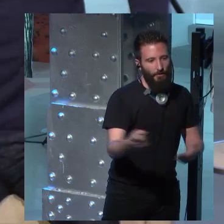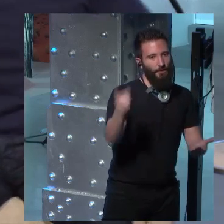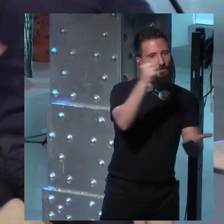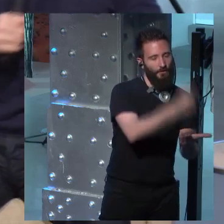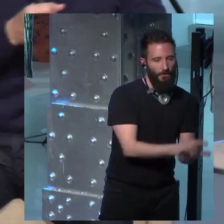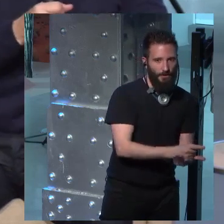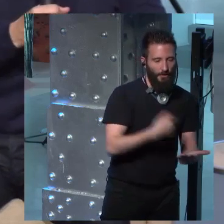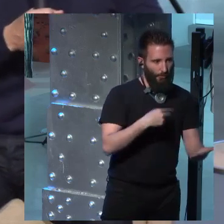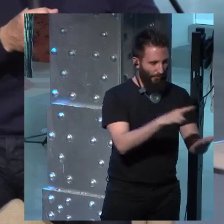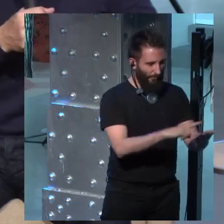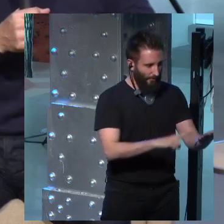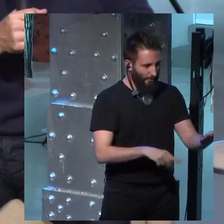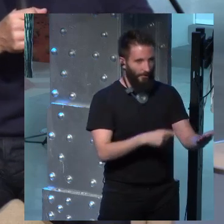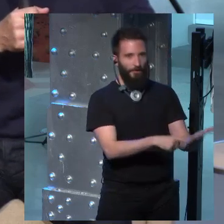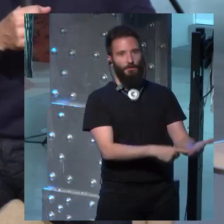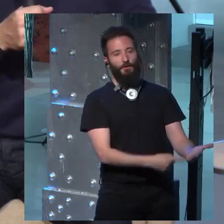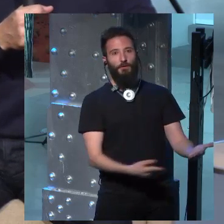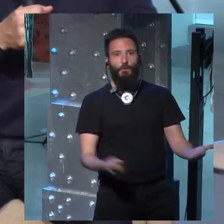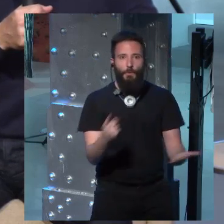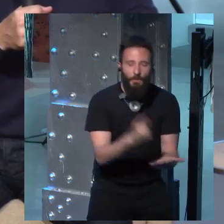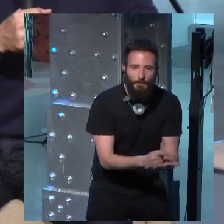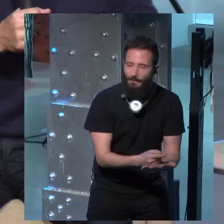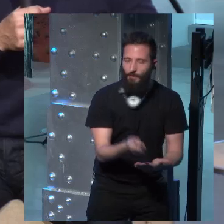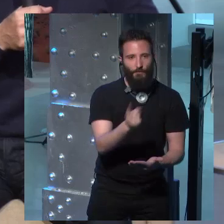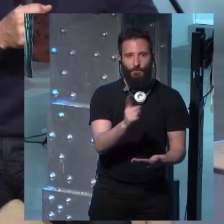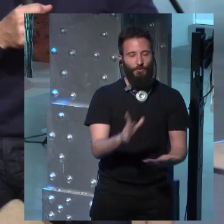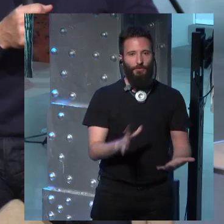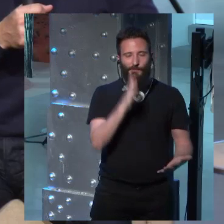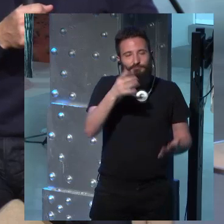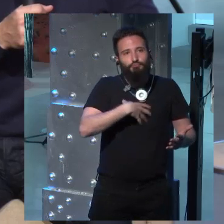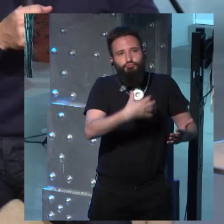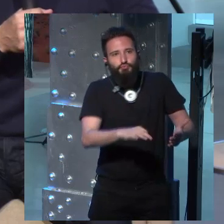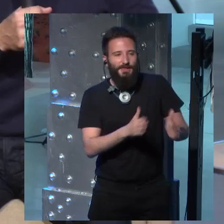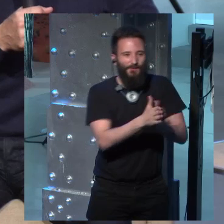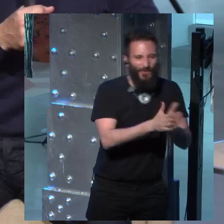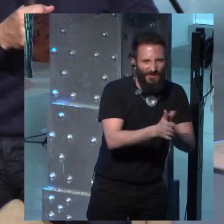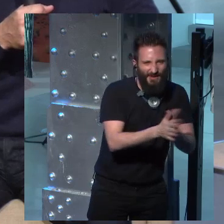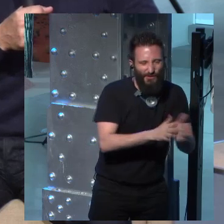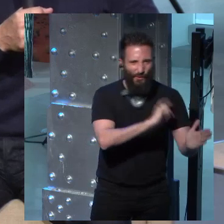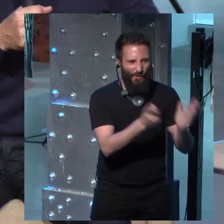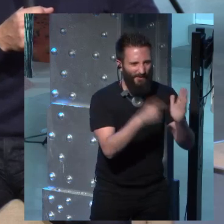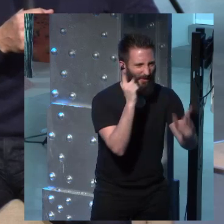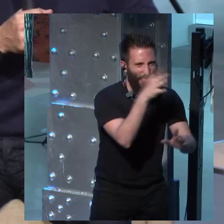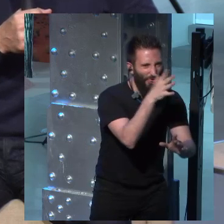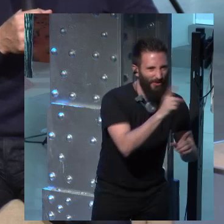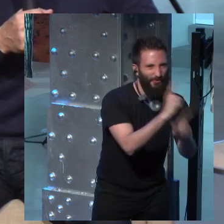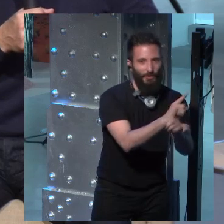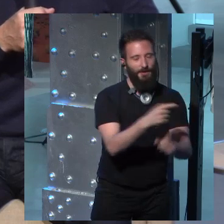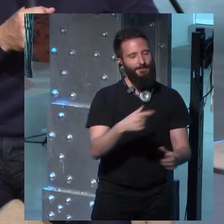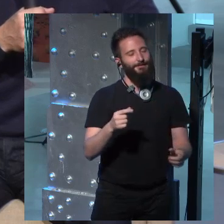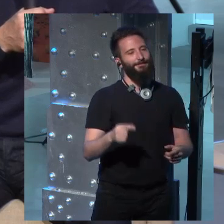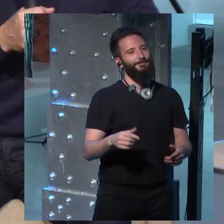the thing that motivated this, right? But then immediately you go, oh, that's